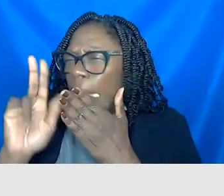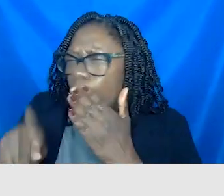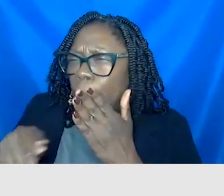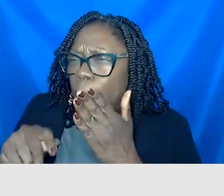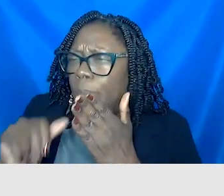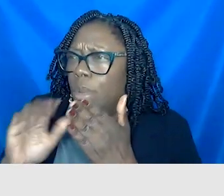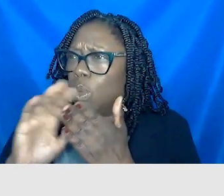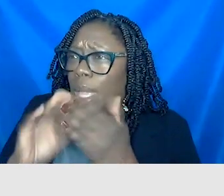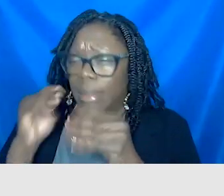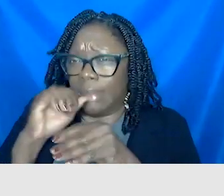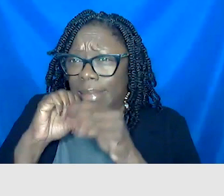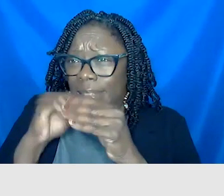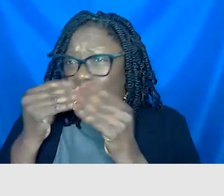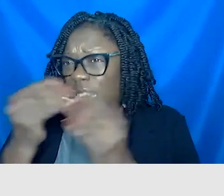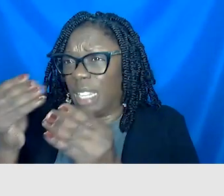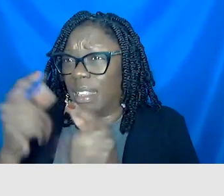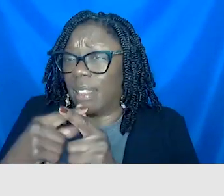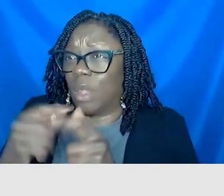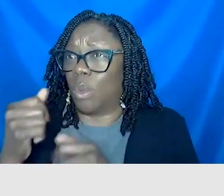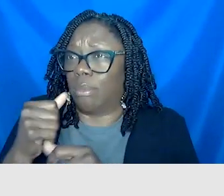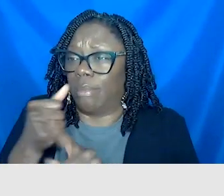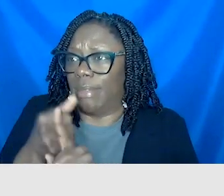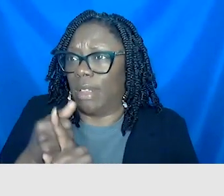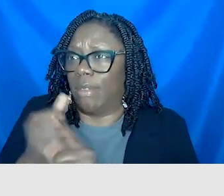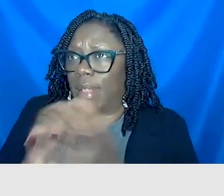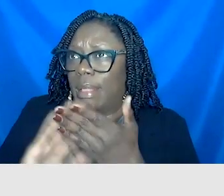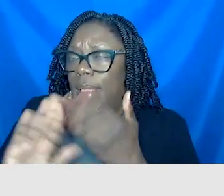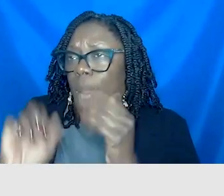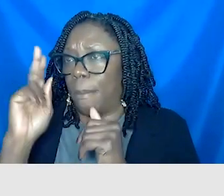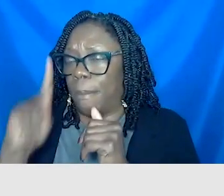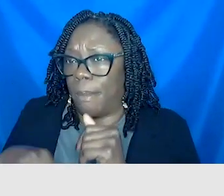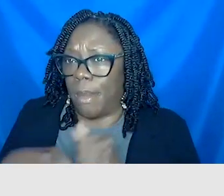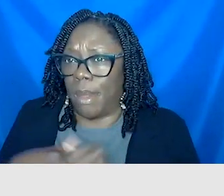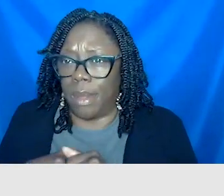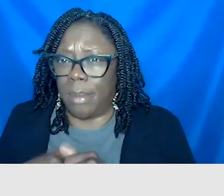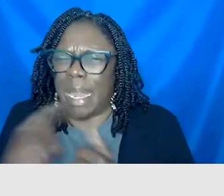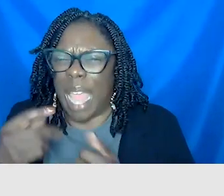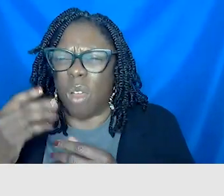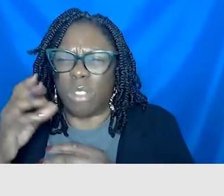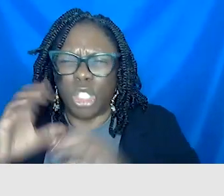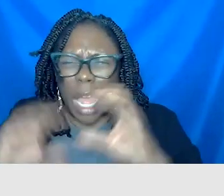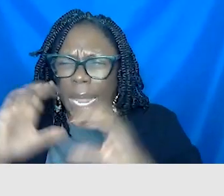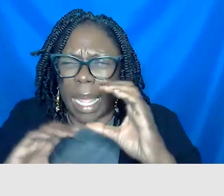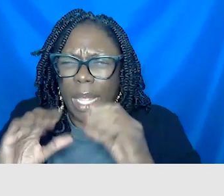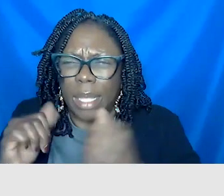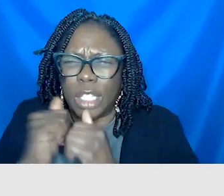premium version. Yeah. How much does the premium version cost? I believe it's $20 right now, yeah.